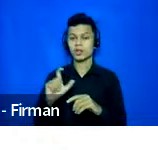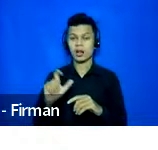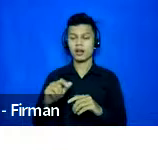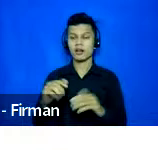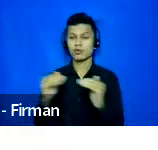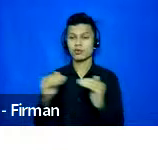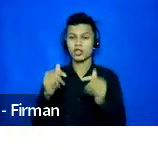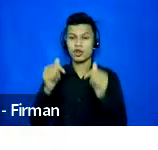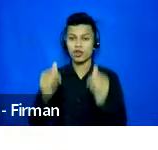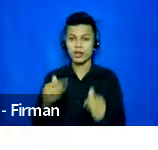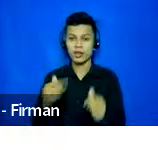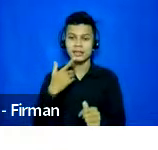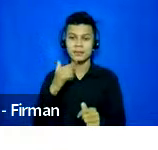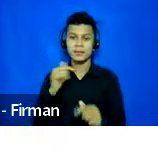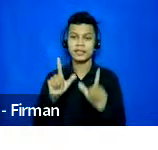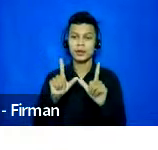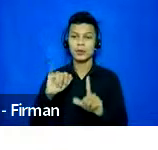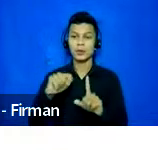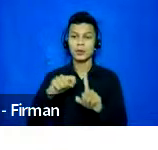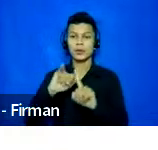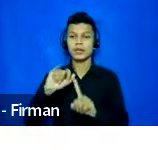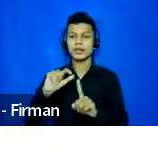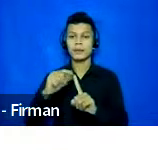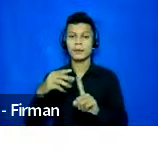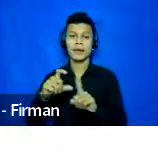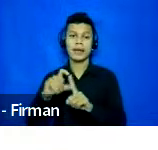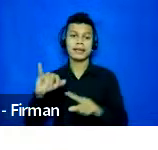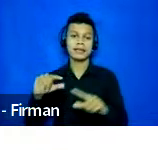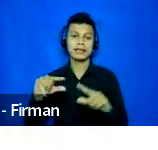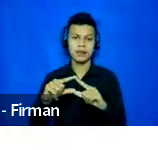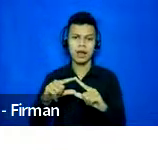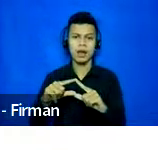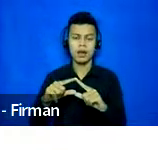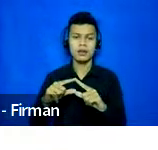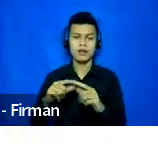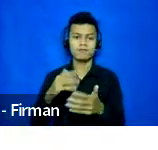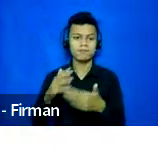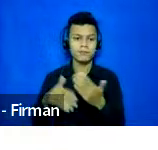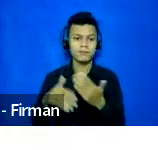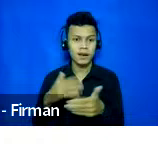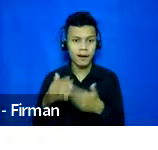the emphasis on human-centric